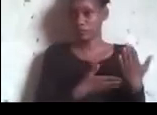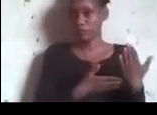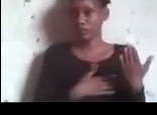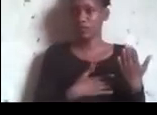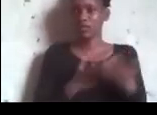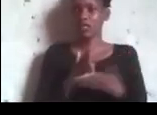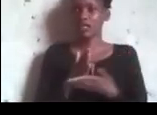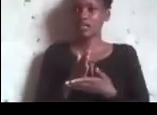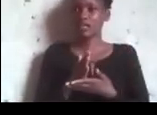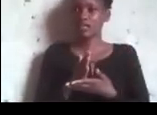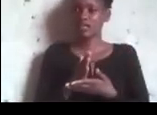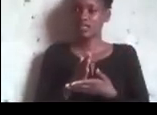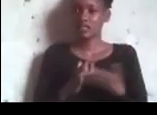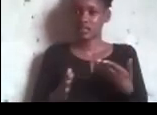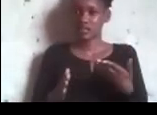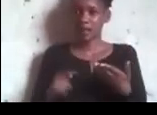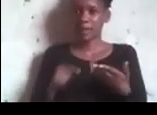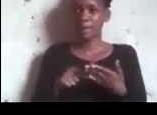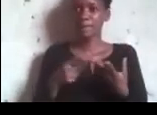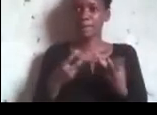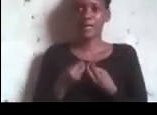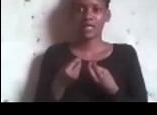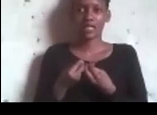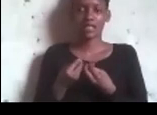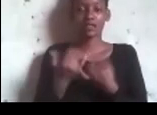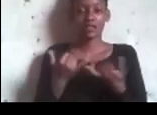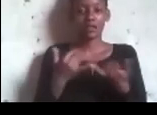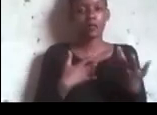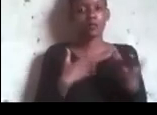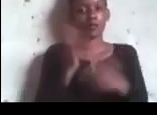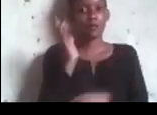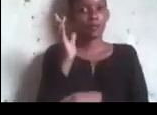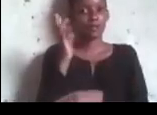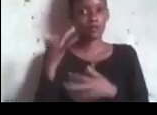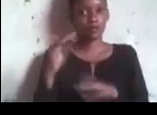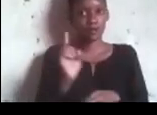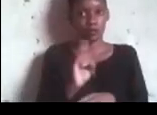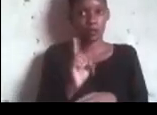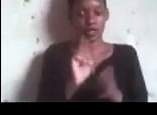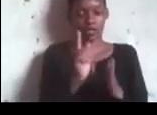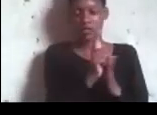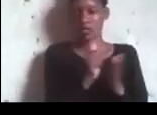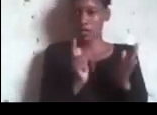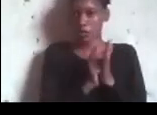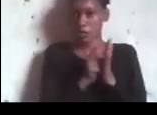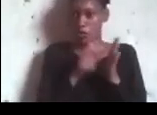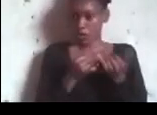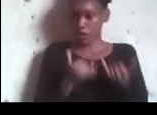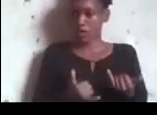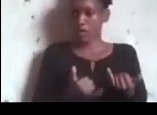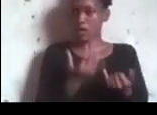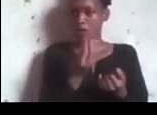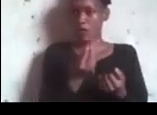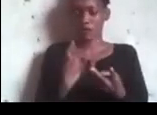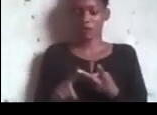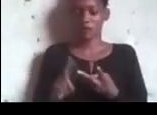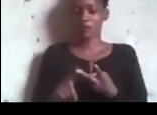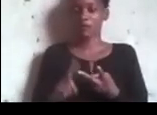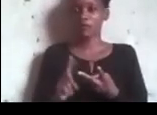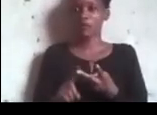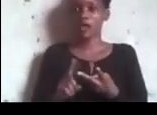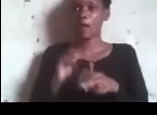so I've presented to you the current law, the problems, and the proposed